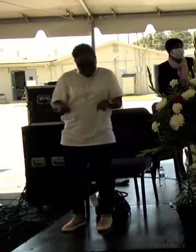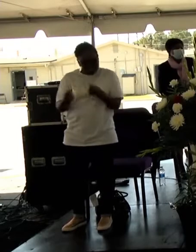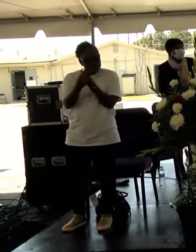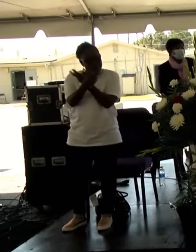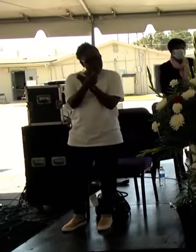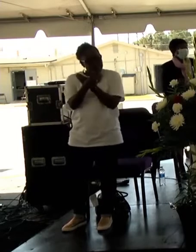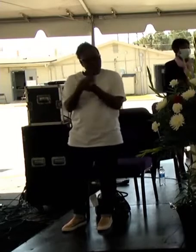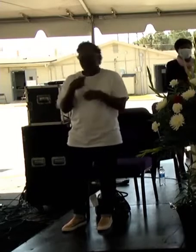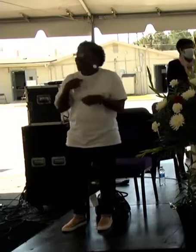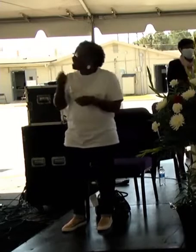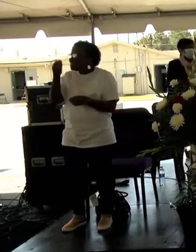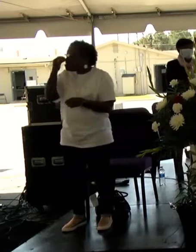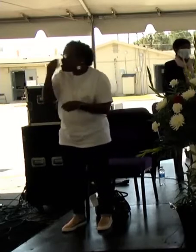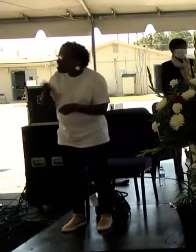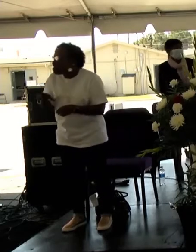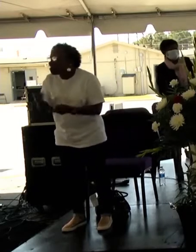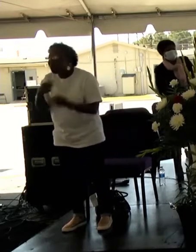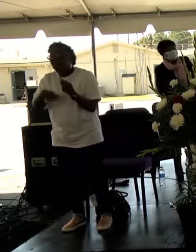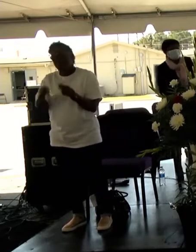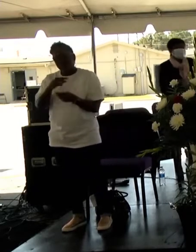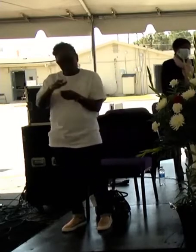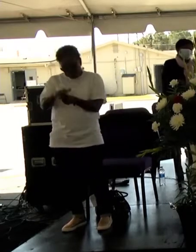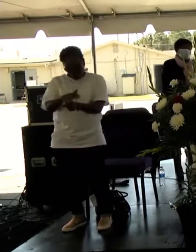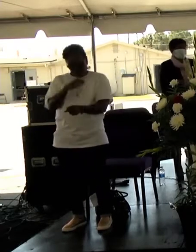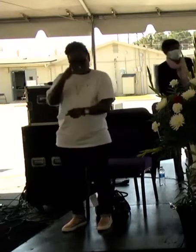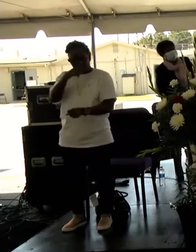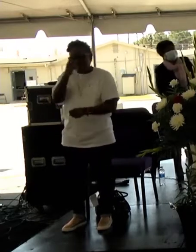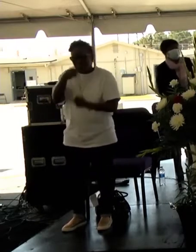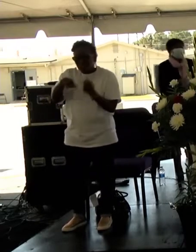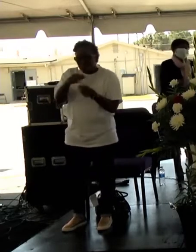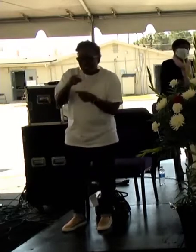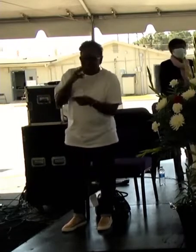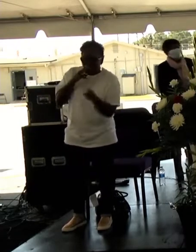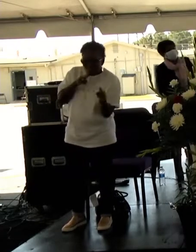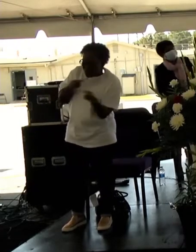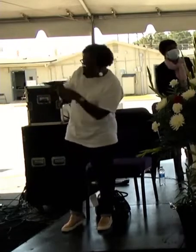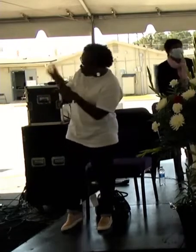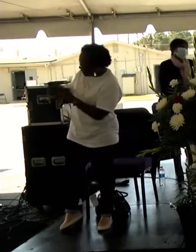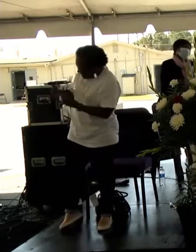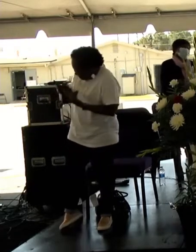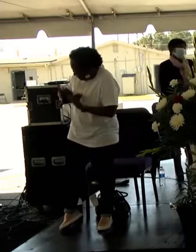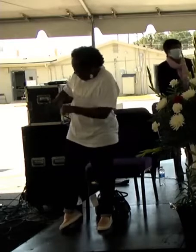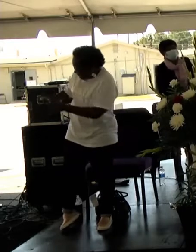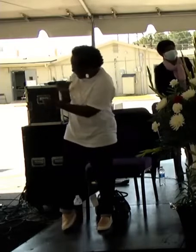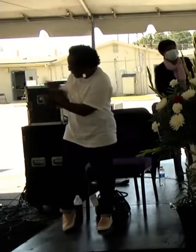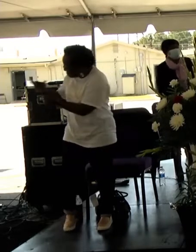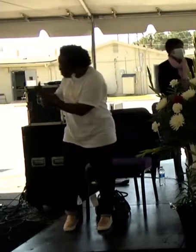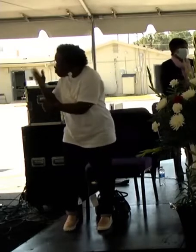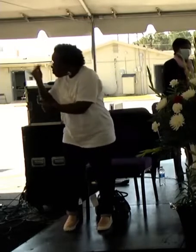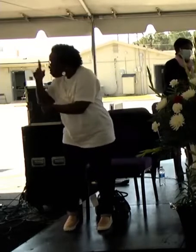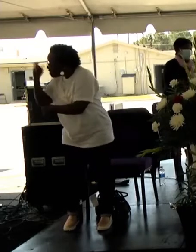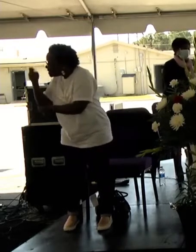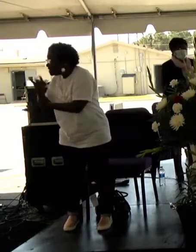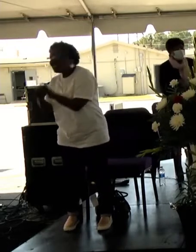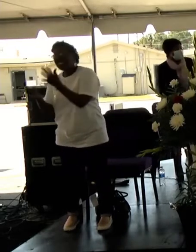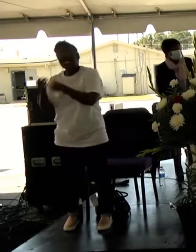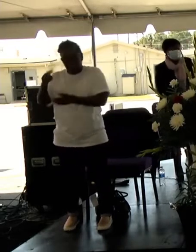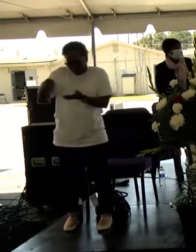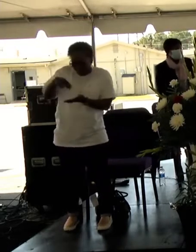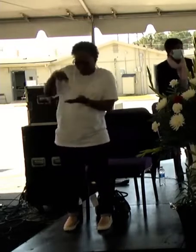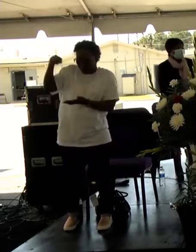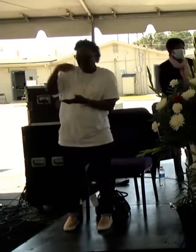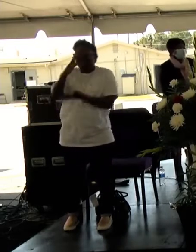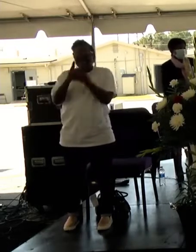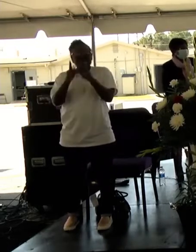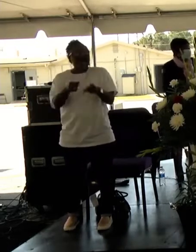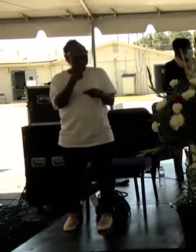about no tomb, because when they went and looked in the tomb, that tomb had already been vacated because Jesus rose for me. Somebody say,